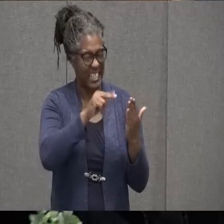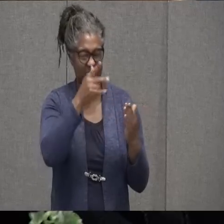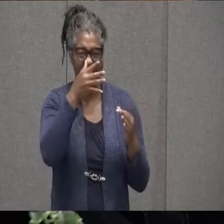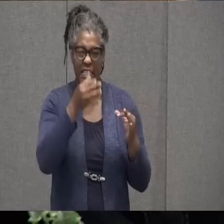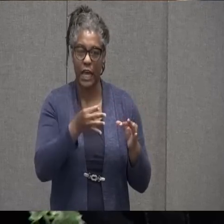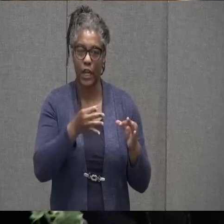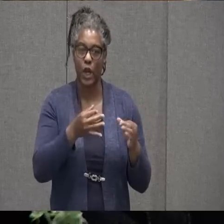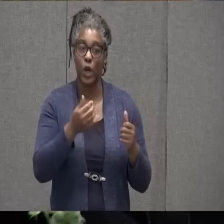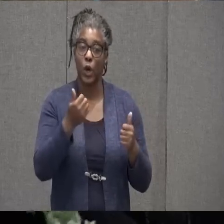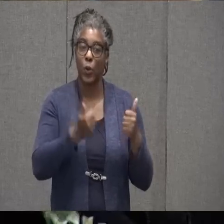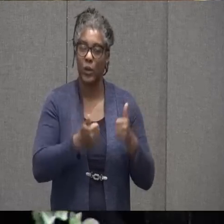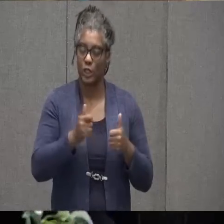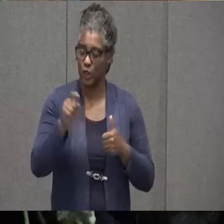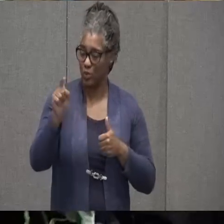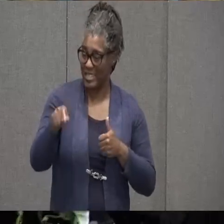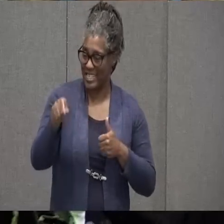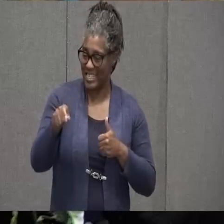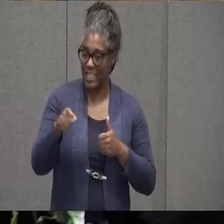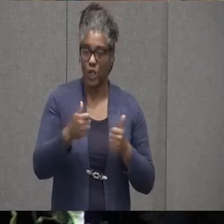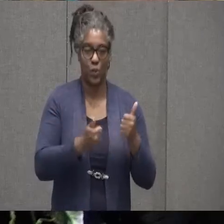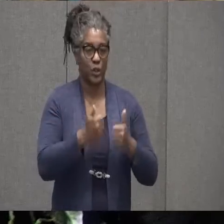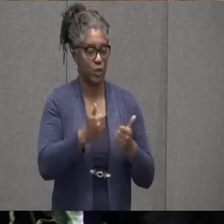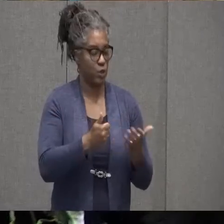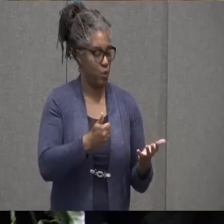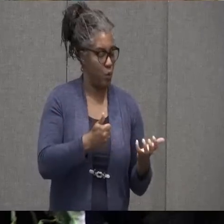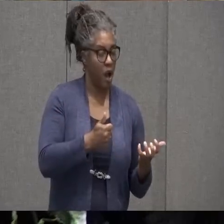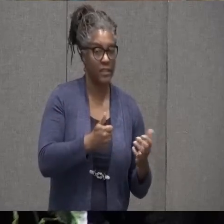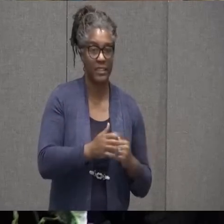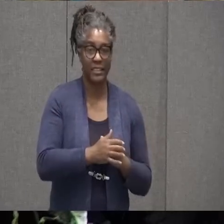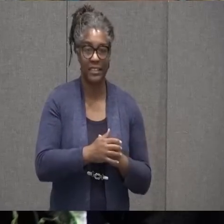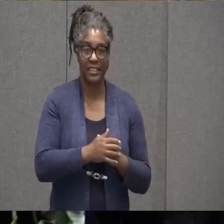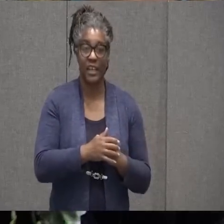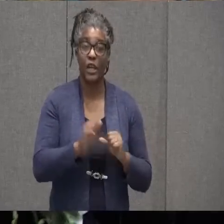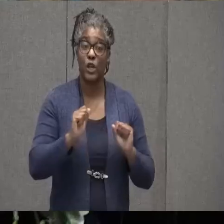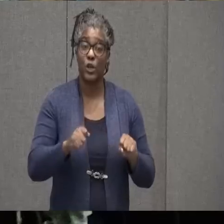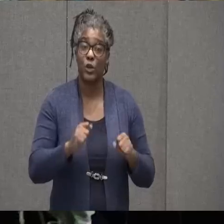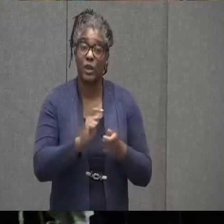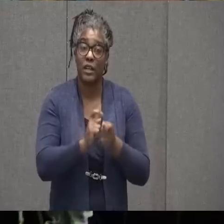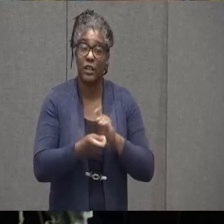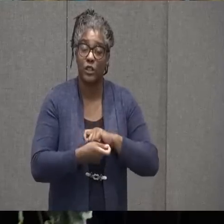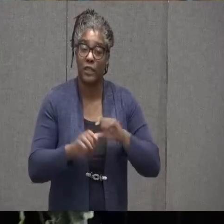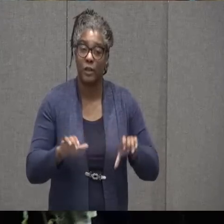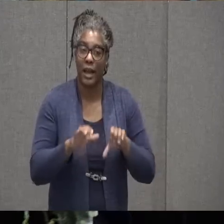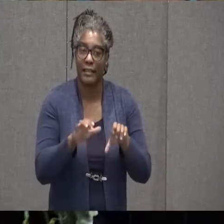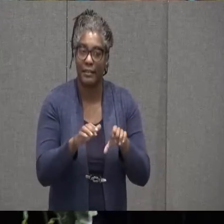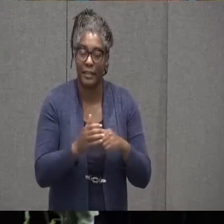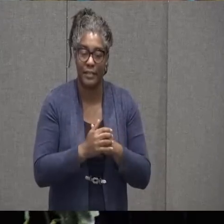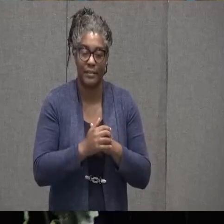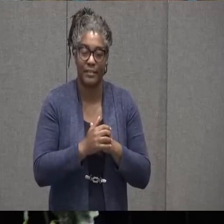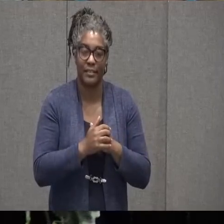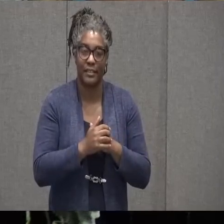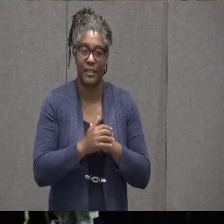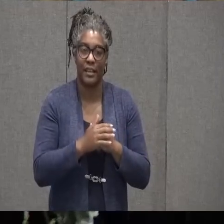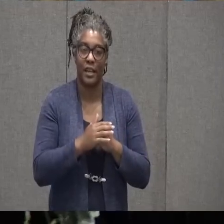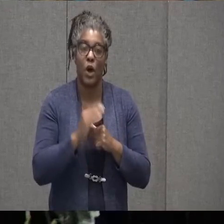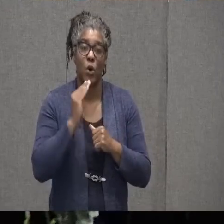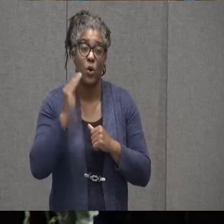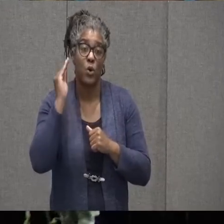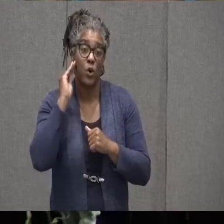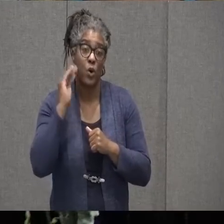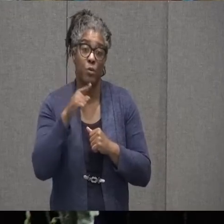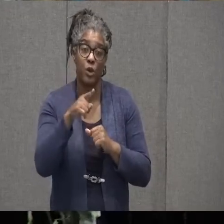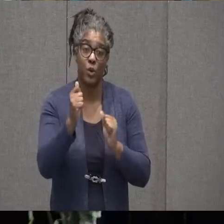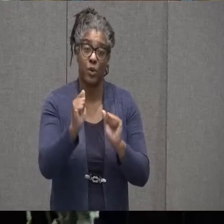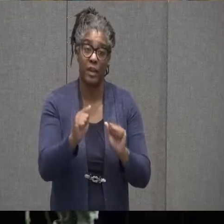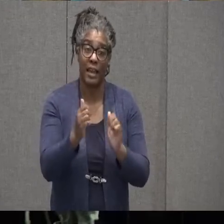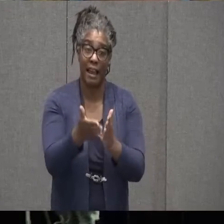separate piece of paper. And I would change this activity just a little bit. And at home, maybe you could ask somebody in your house to help you